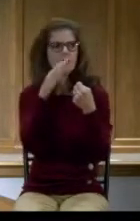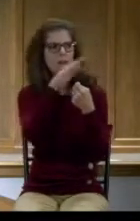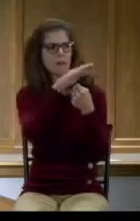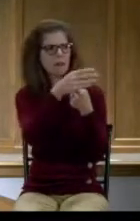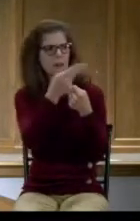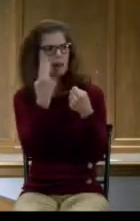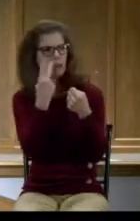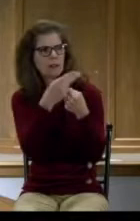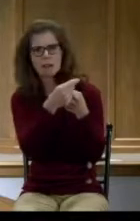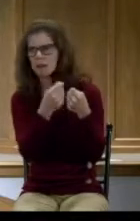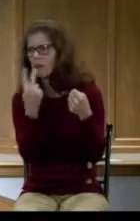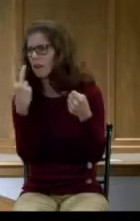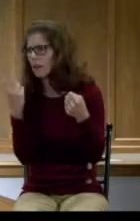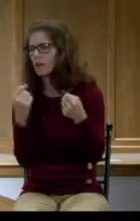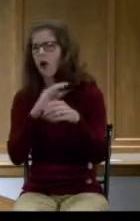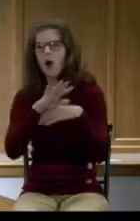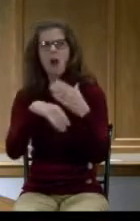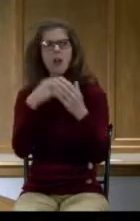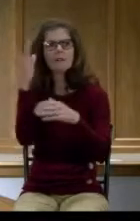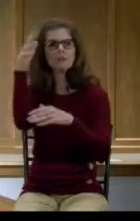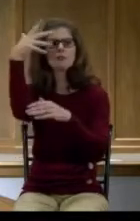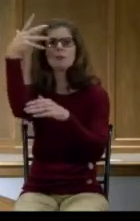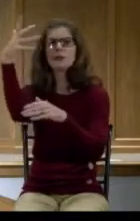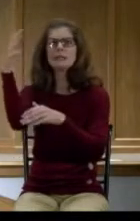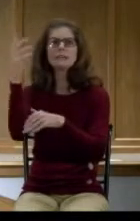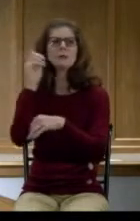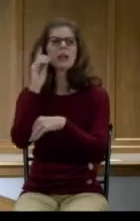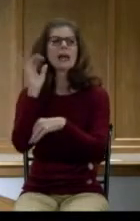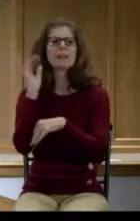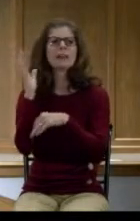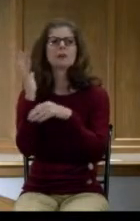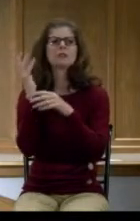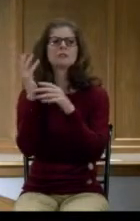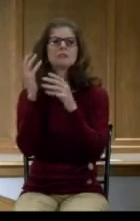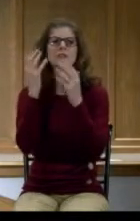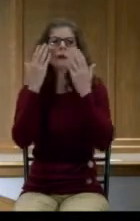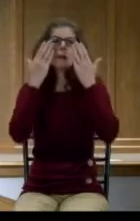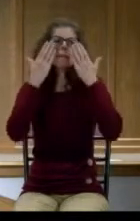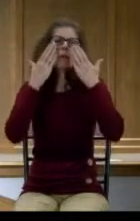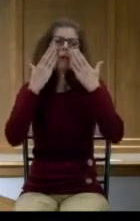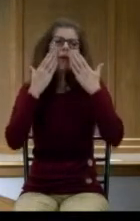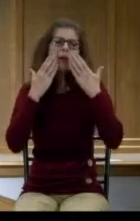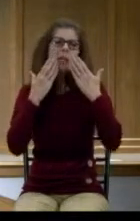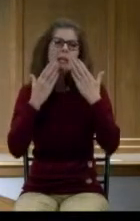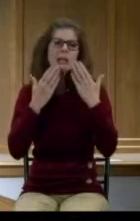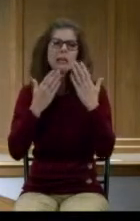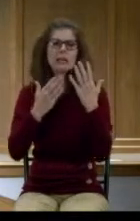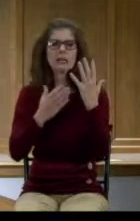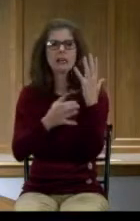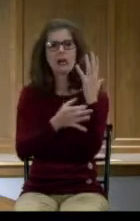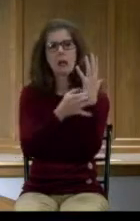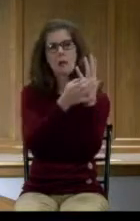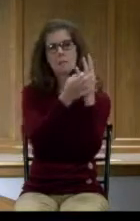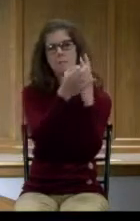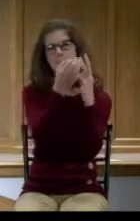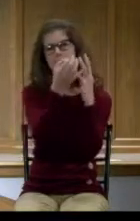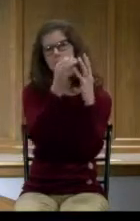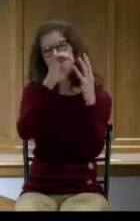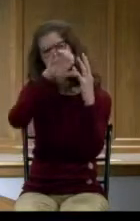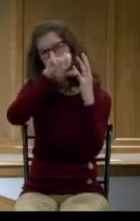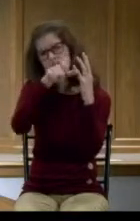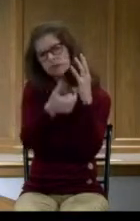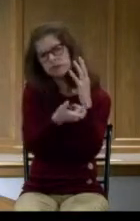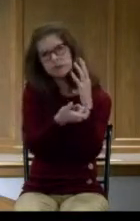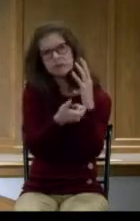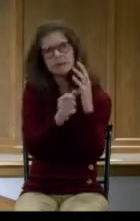are just mourning what has happened in 2020, and limbs were bending, and limbs were breaking, and entire canopies were just bent over into the